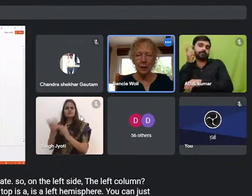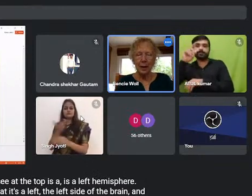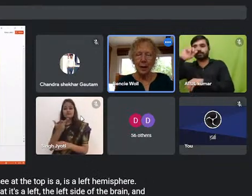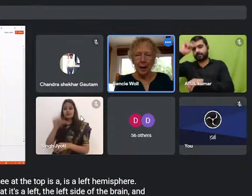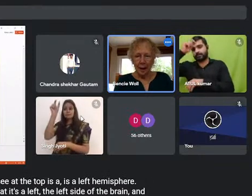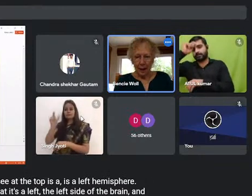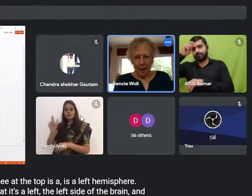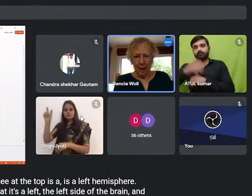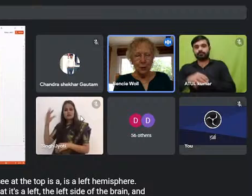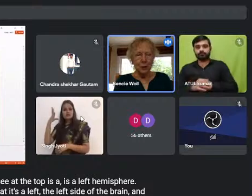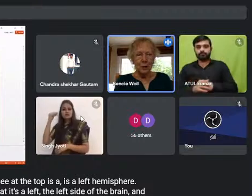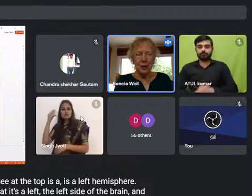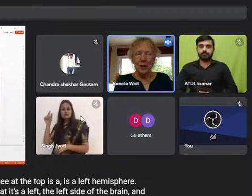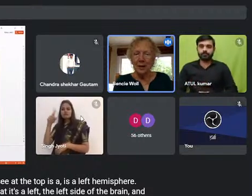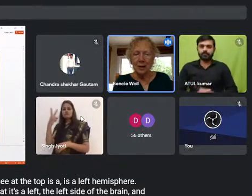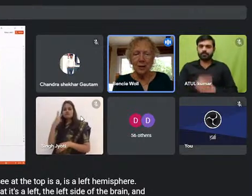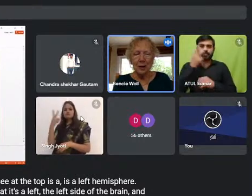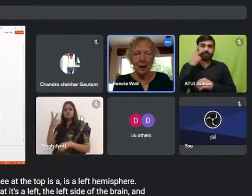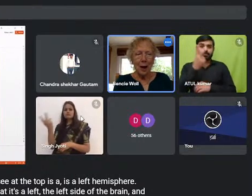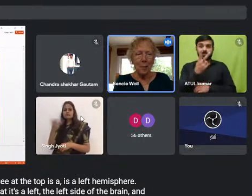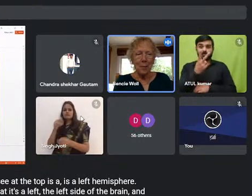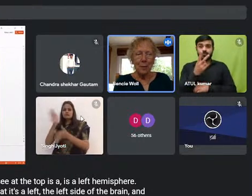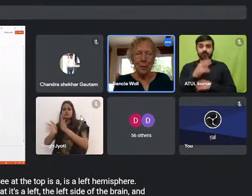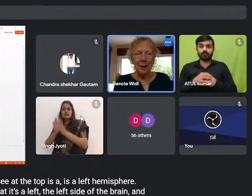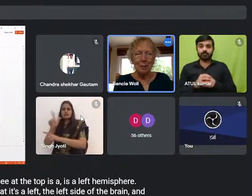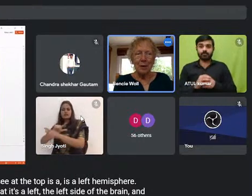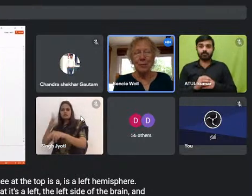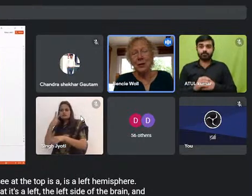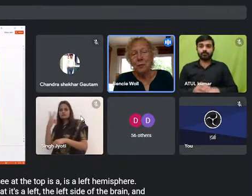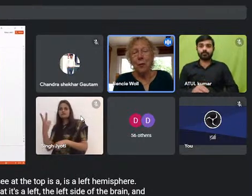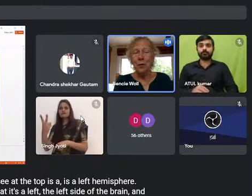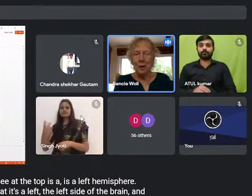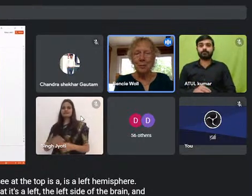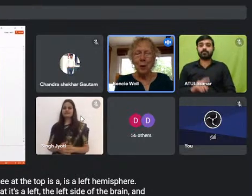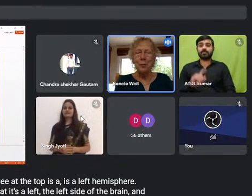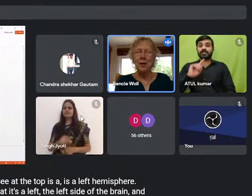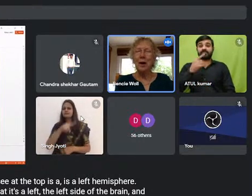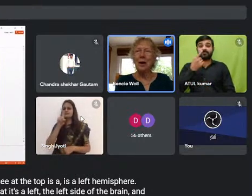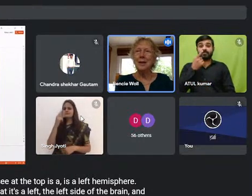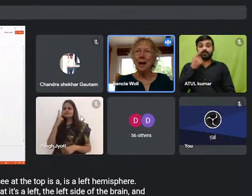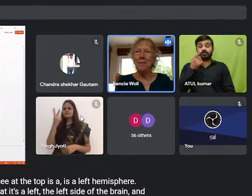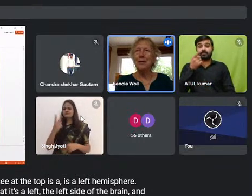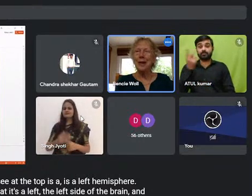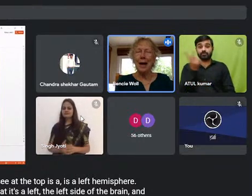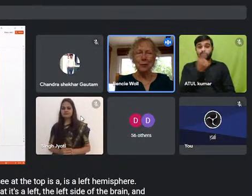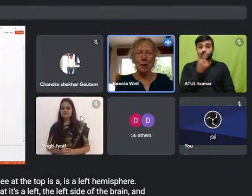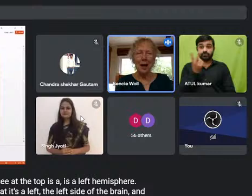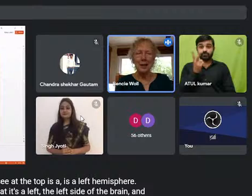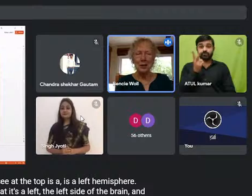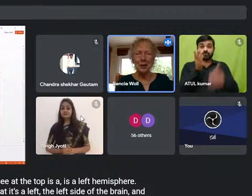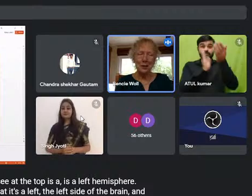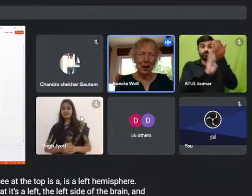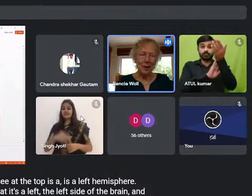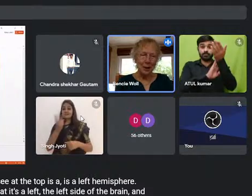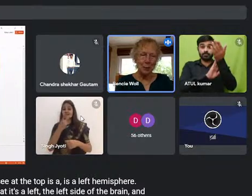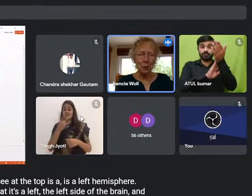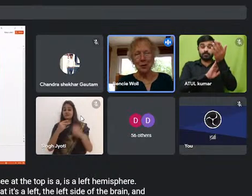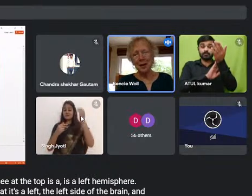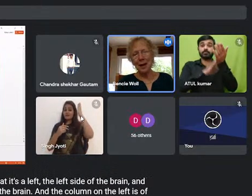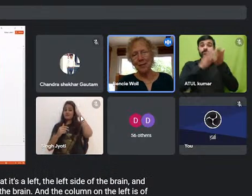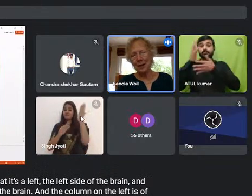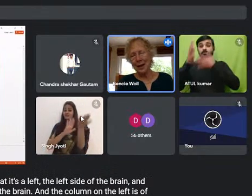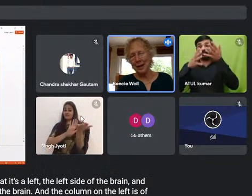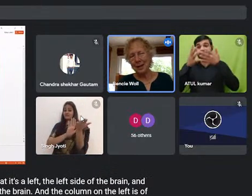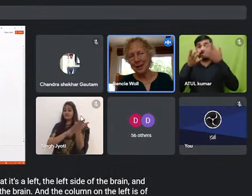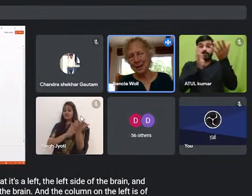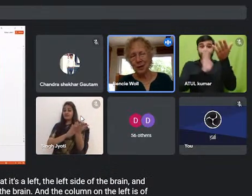English. And you can see that, first of all, that both are left lateralized, the sign language on